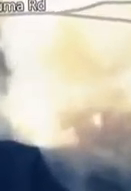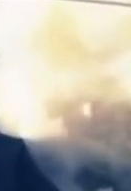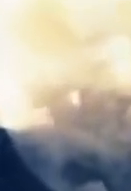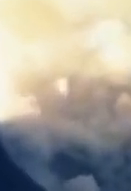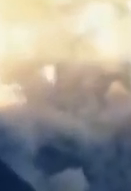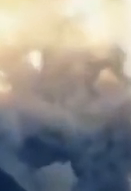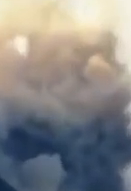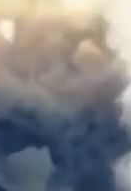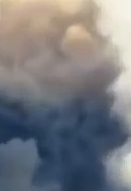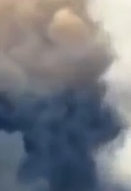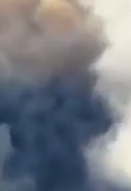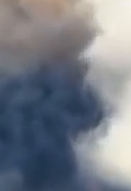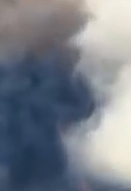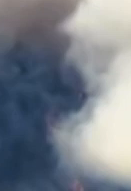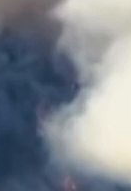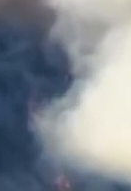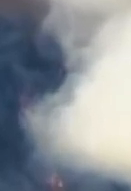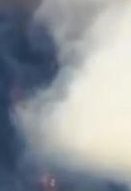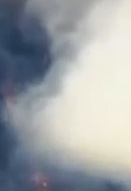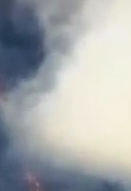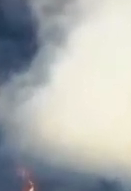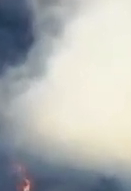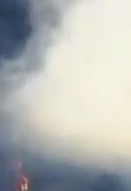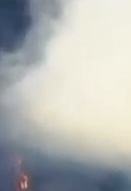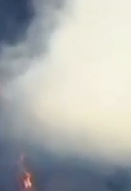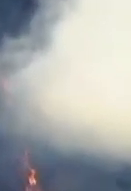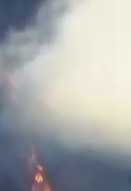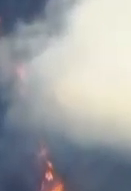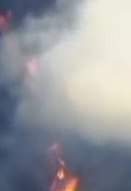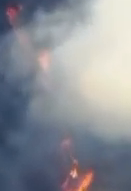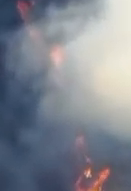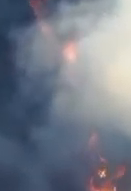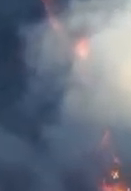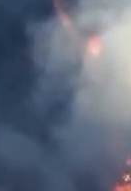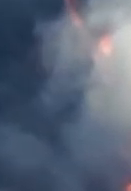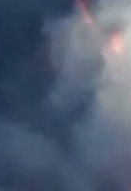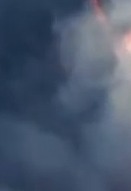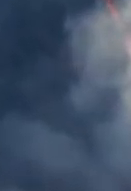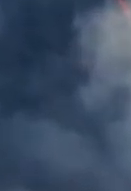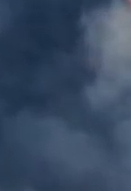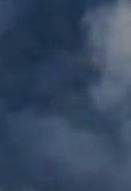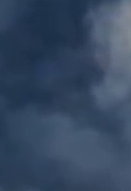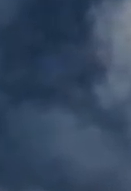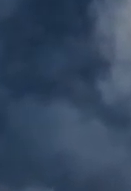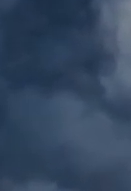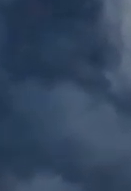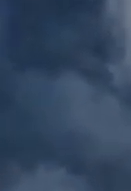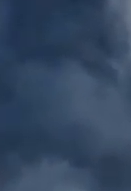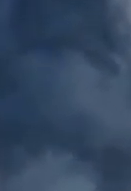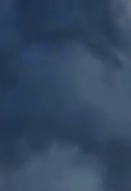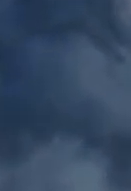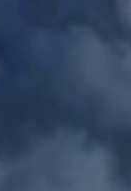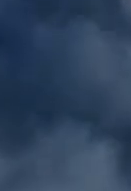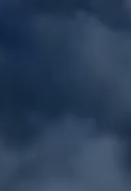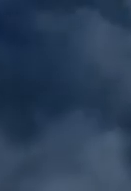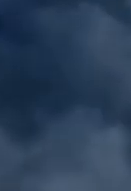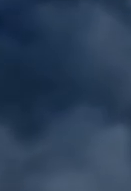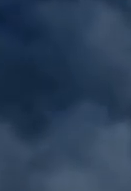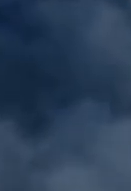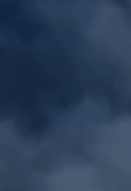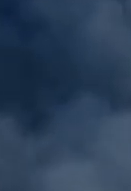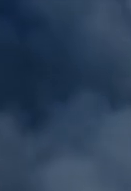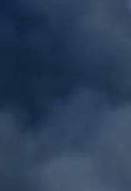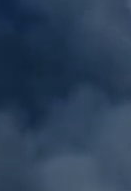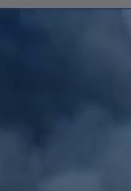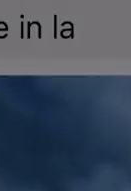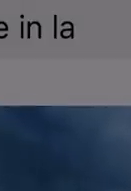and inexcusable to prey on individuals when they were going through a time of such extraordinary loss. I think the other piece